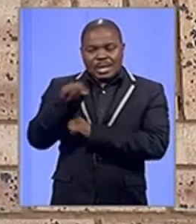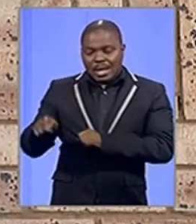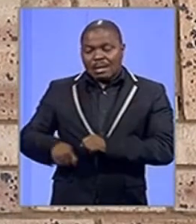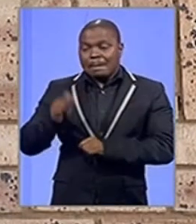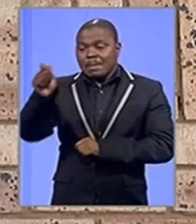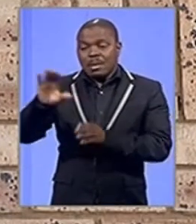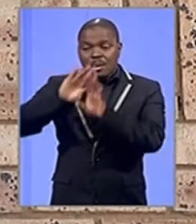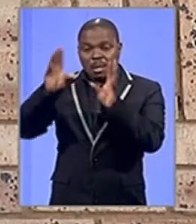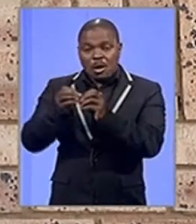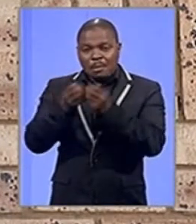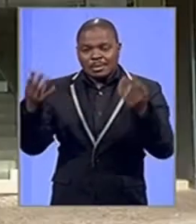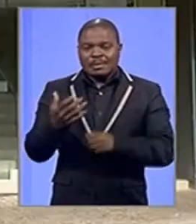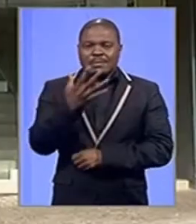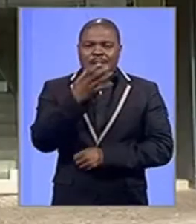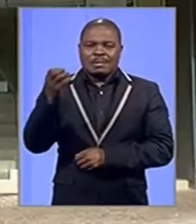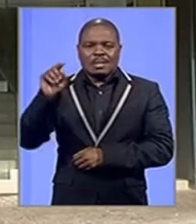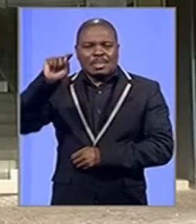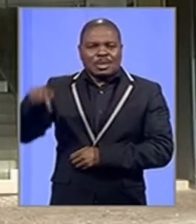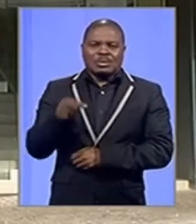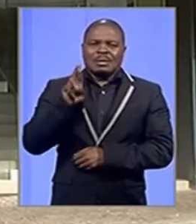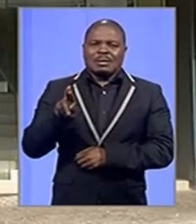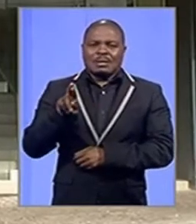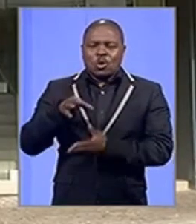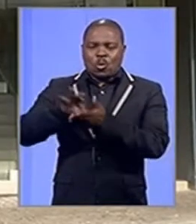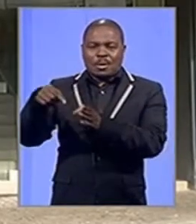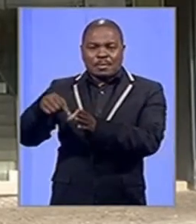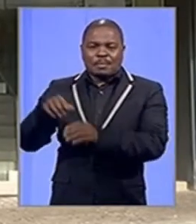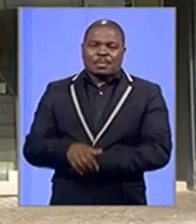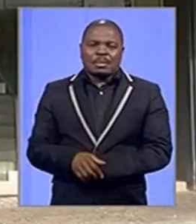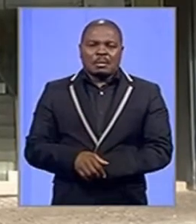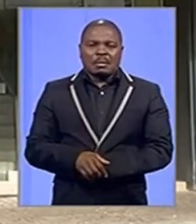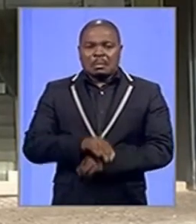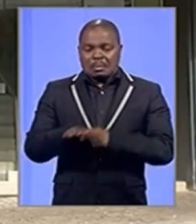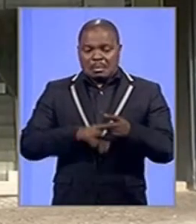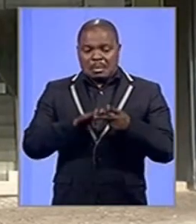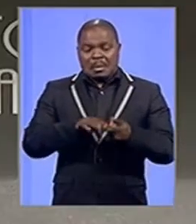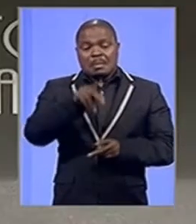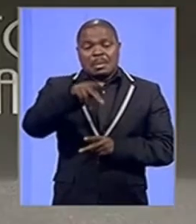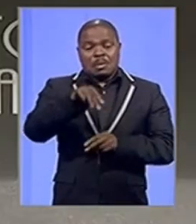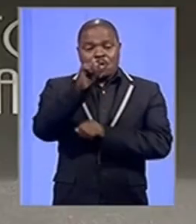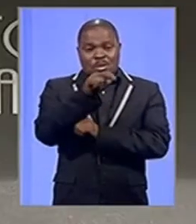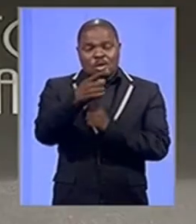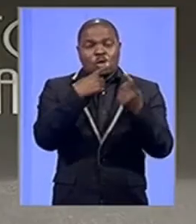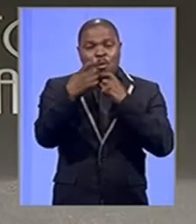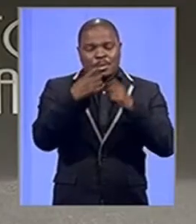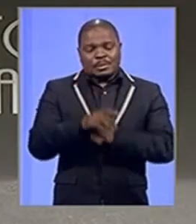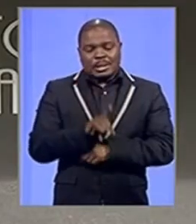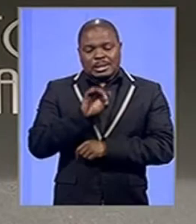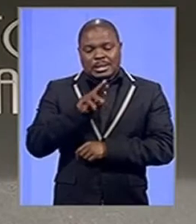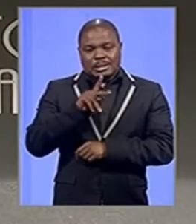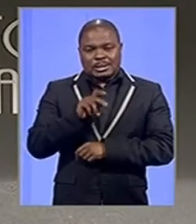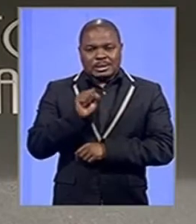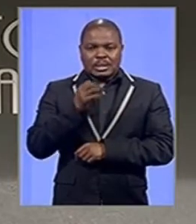tšhelete ya go feta R500 tša diranta. Ngongoregong yeo e ileng go mošireletši wa setšhaba, Dirks o bolela ge